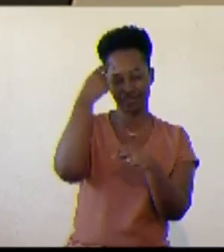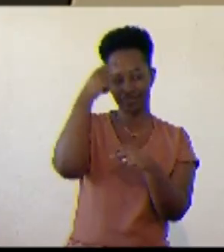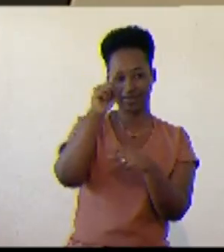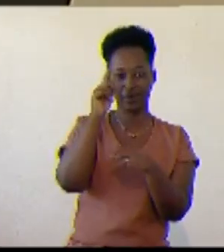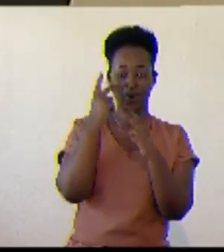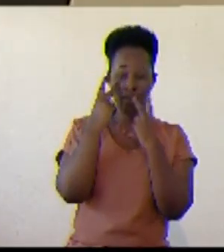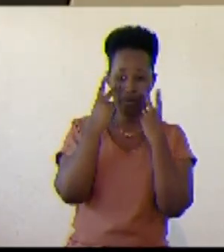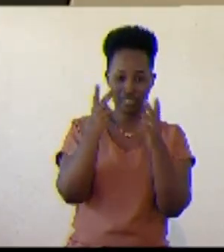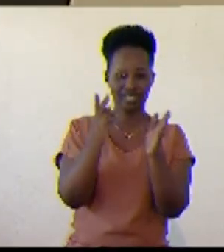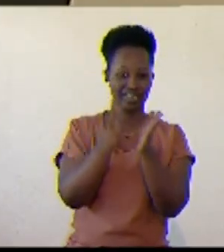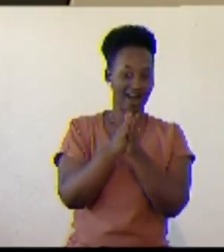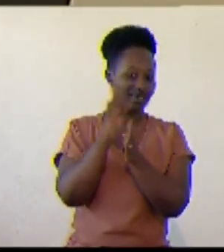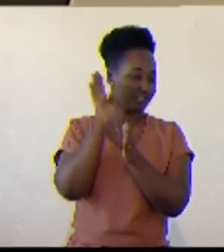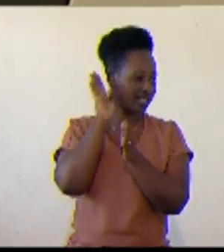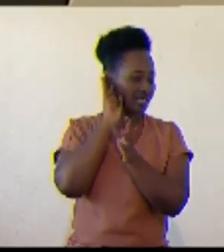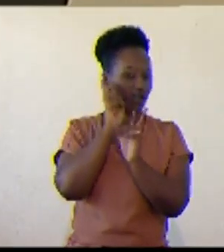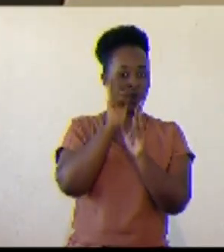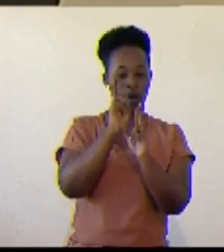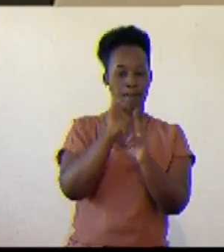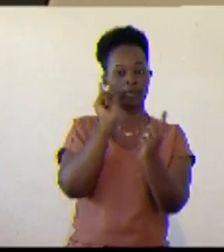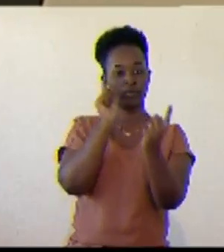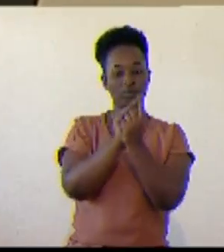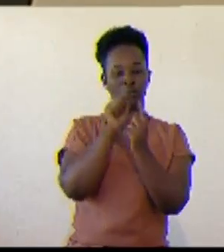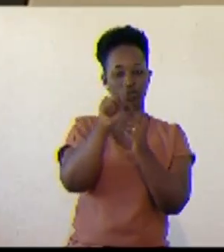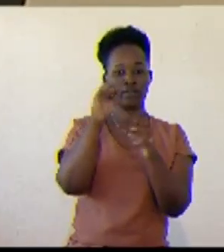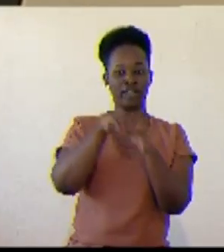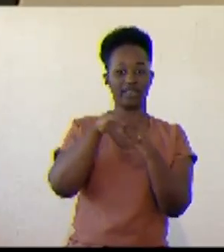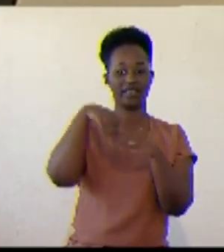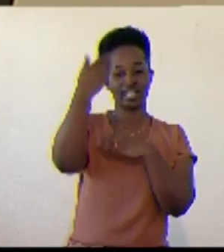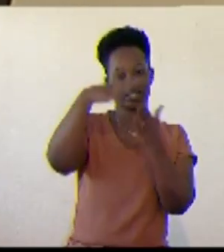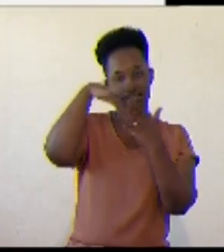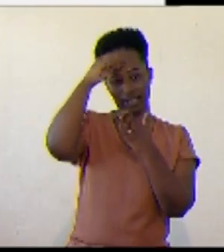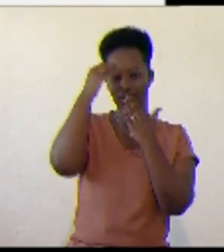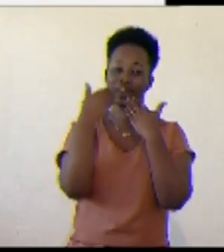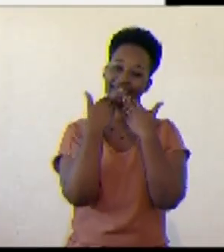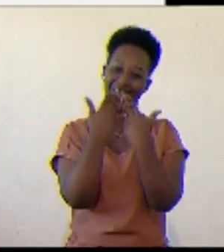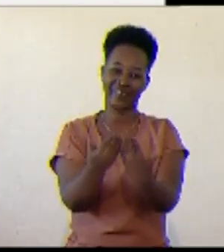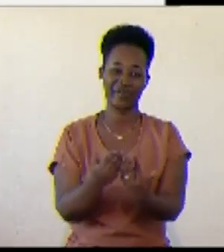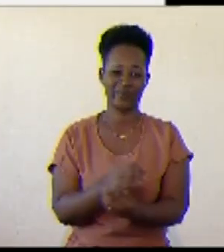watching and listening. Hope to meet you in the next lesson. Thank you.